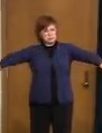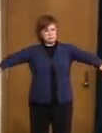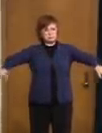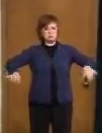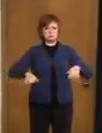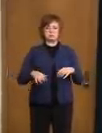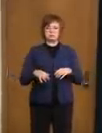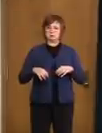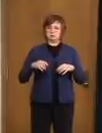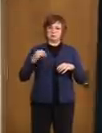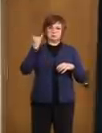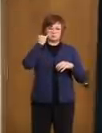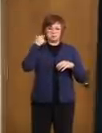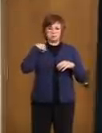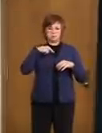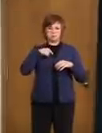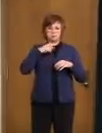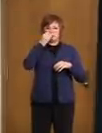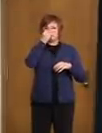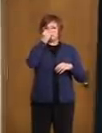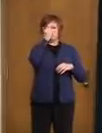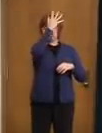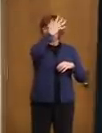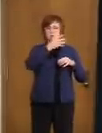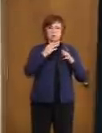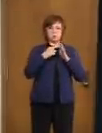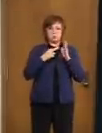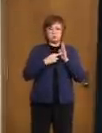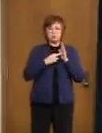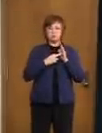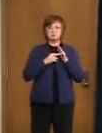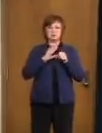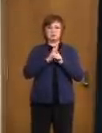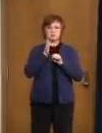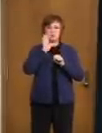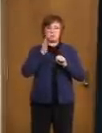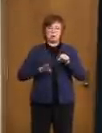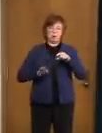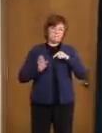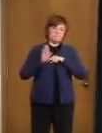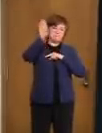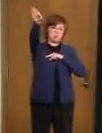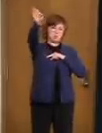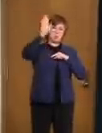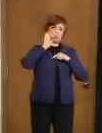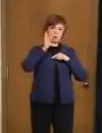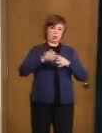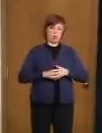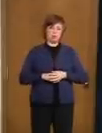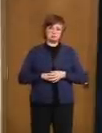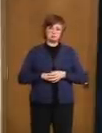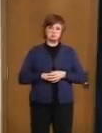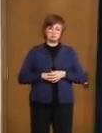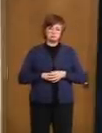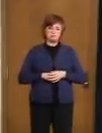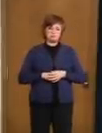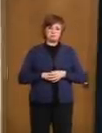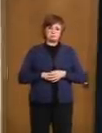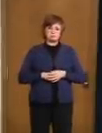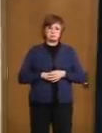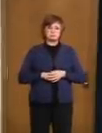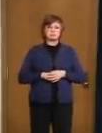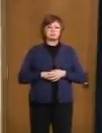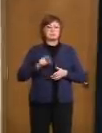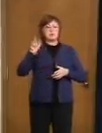with a vengeance, and that's what we are seeing right now. So unless we can again collectively return to our